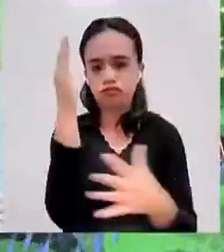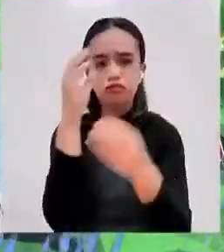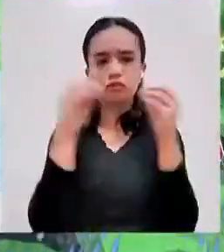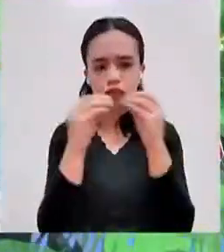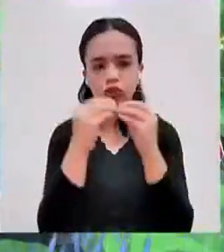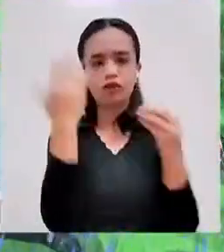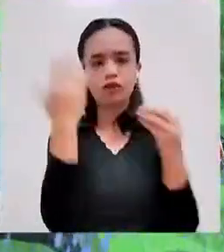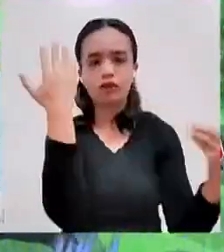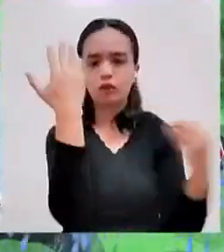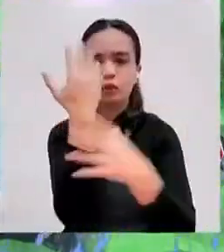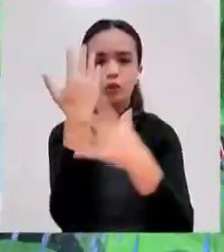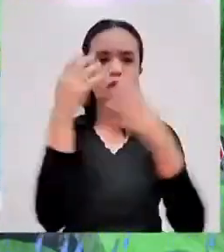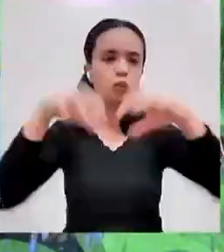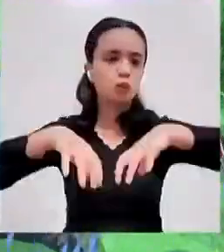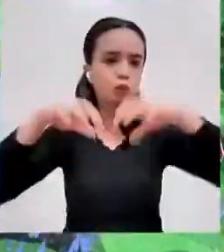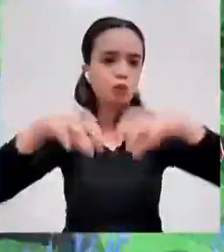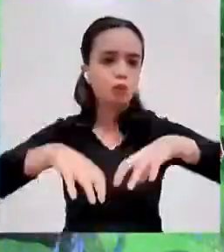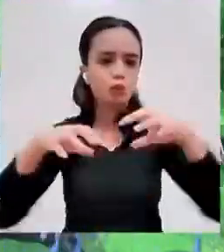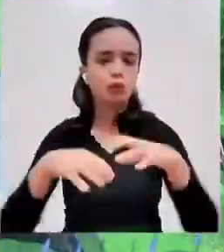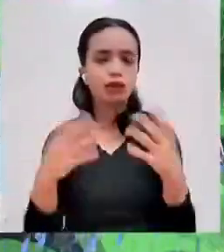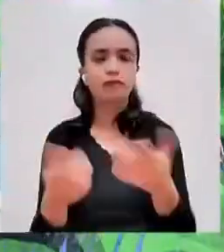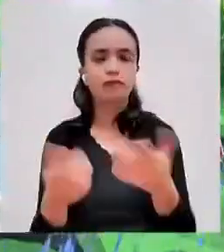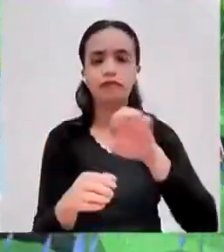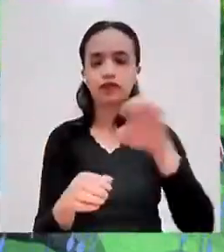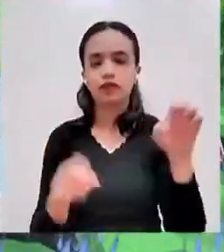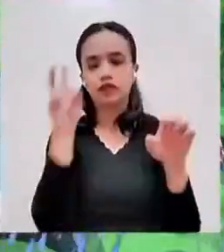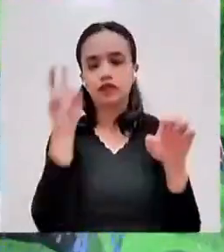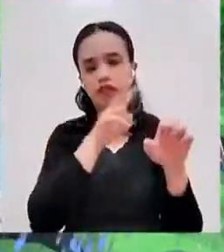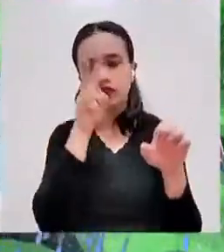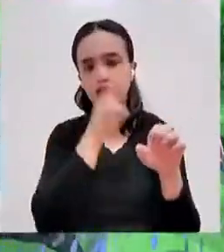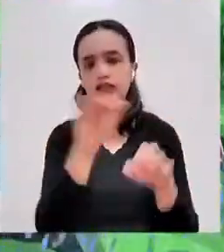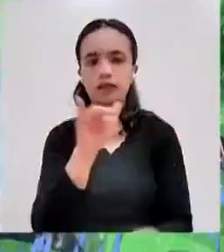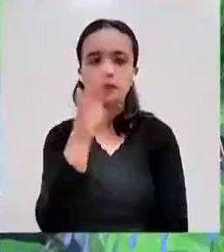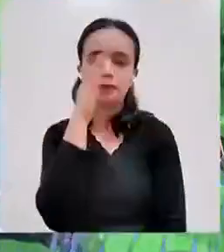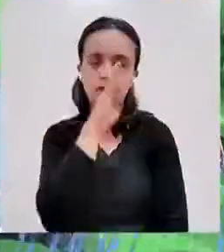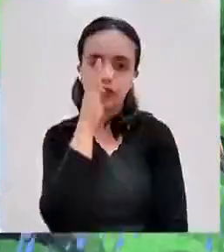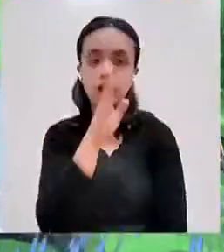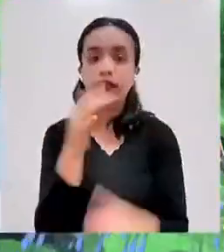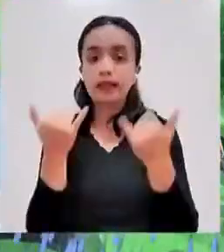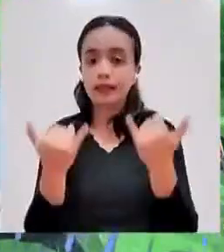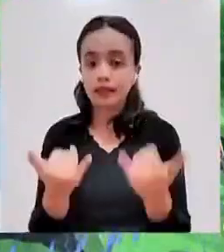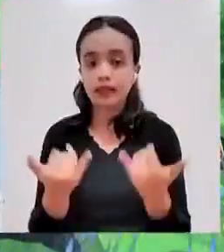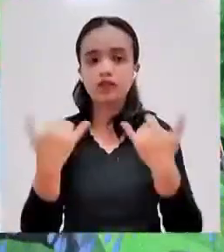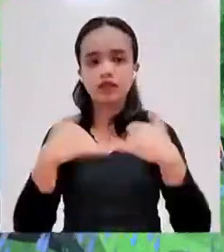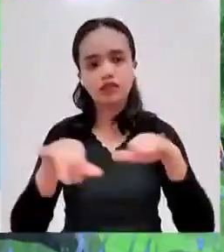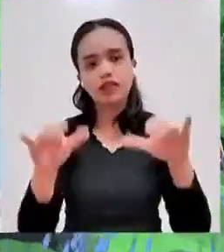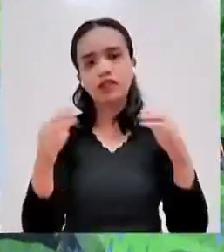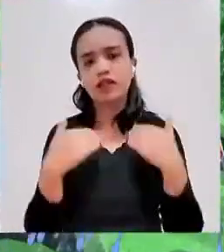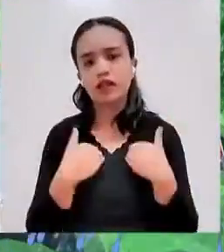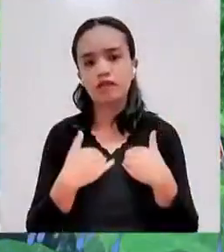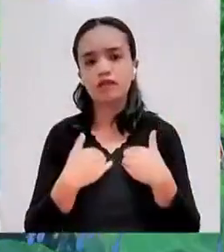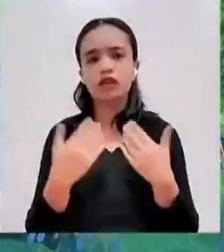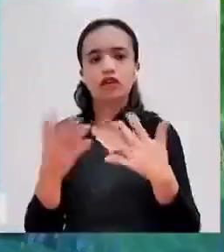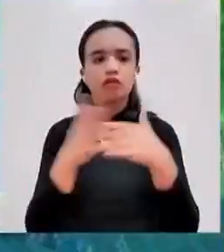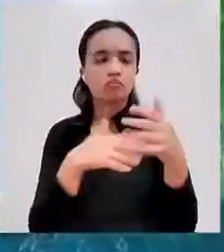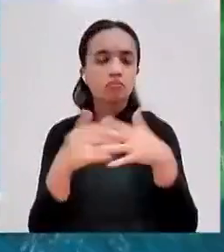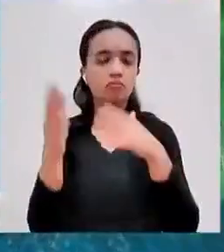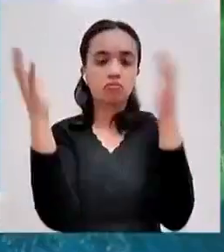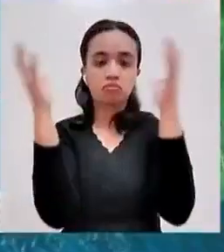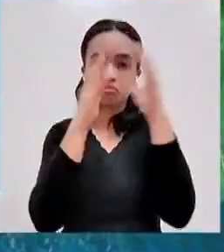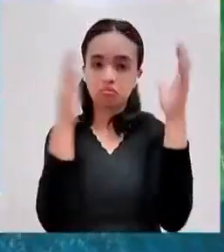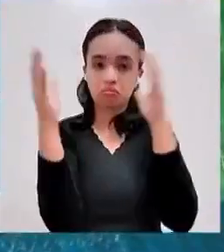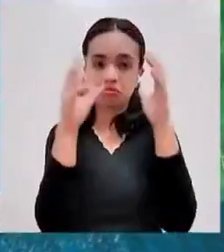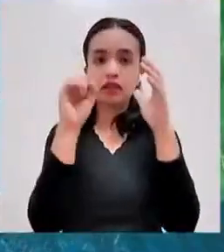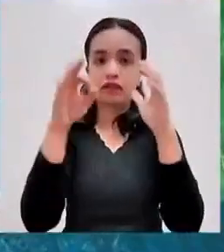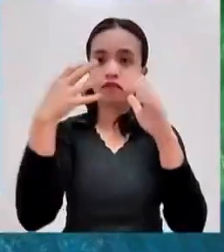these areas along with eastern Visayas and Bicol region. For now, there remains high uncertainty as to where the potential storm may make its